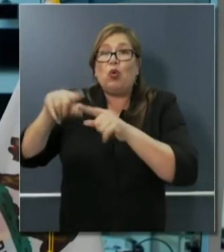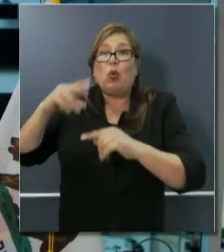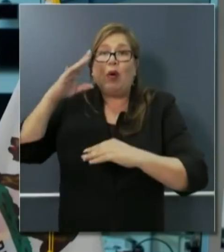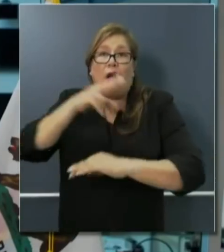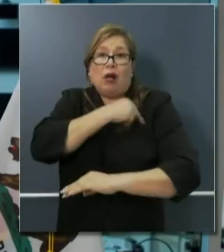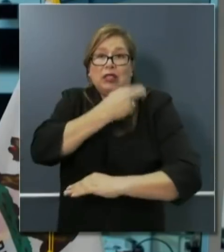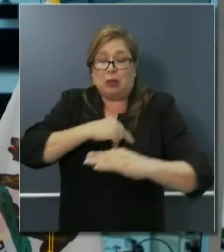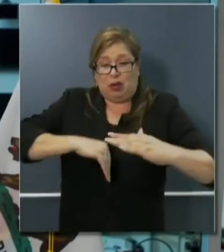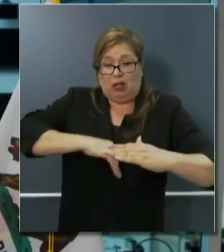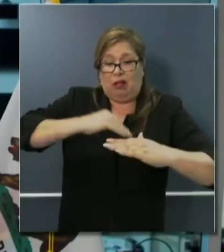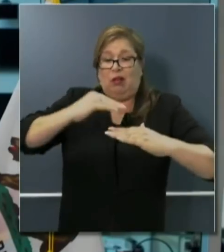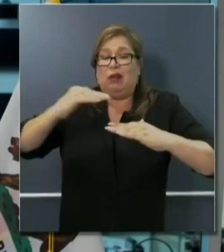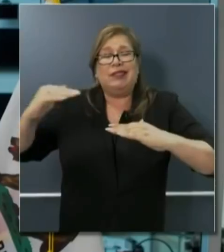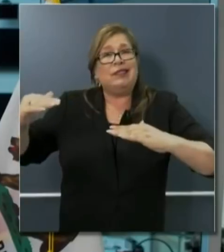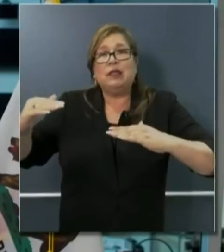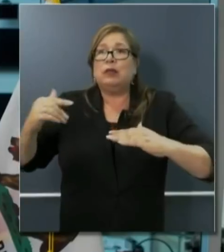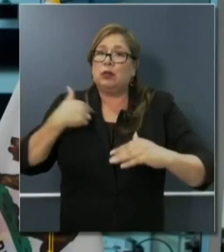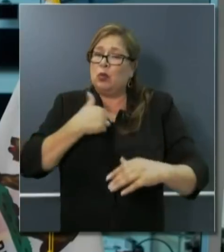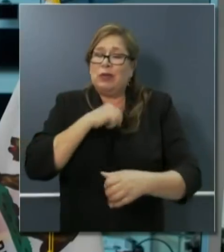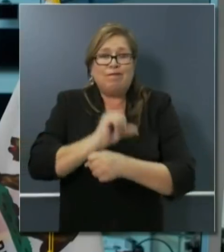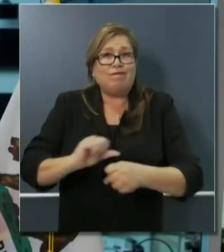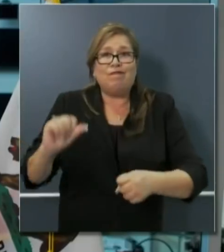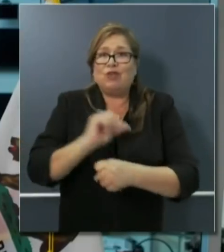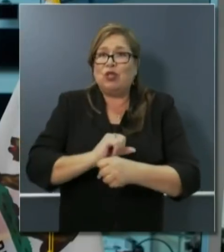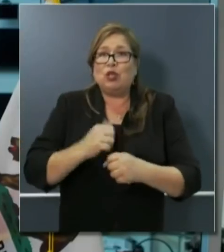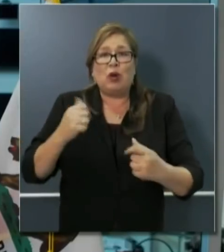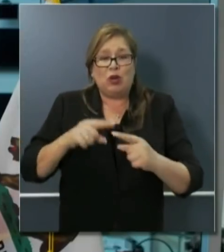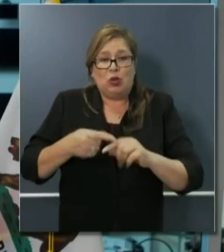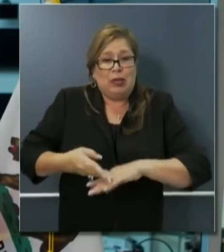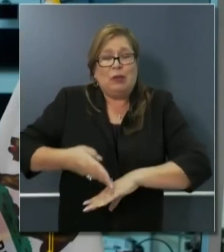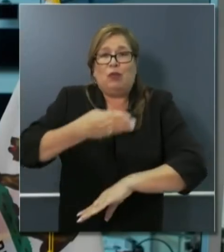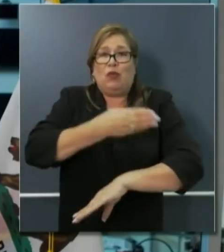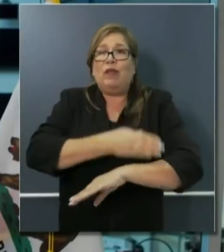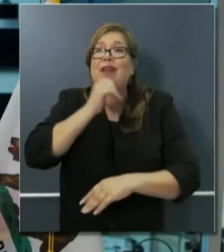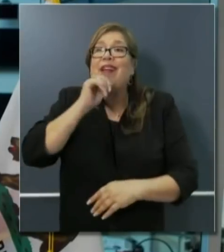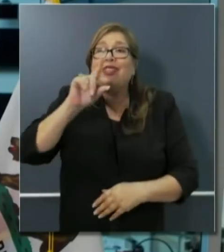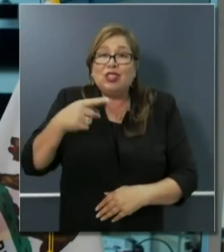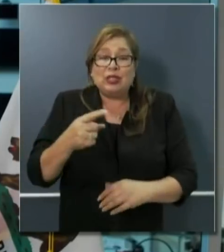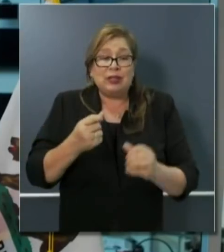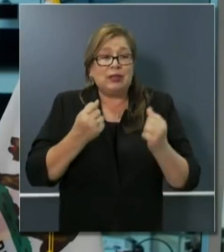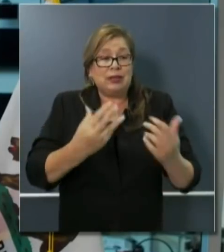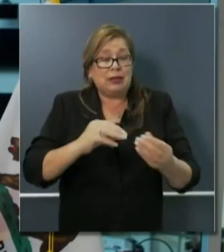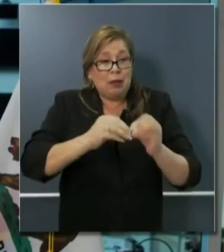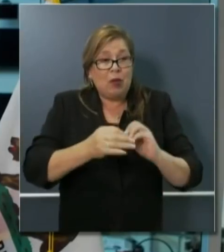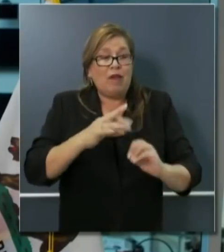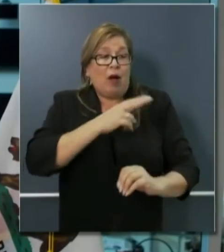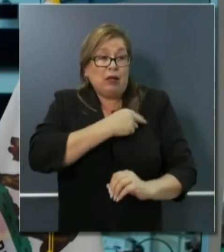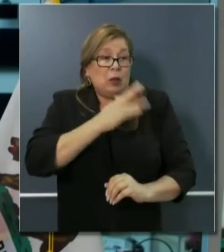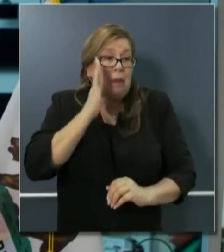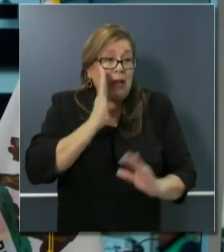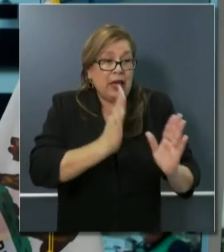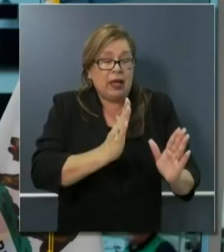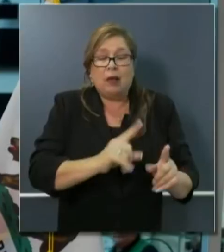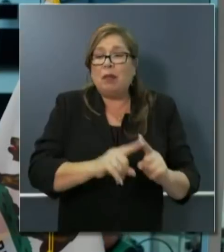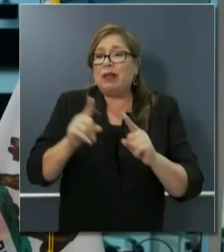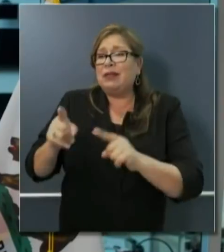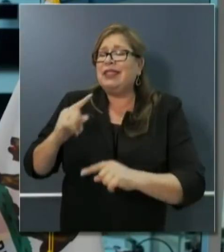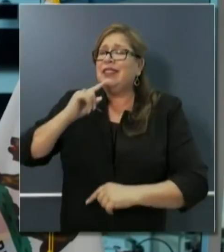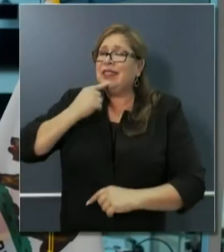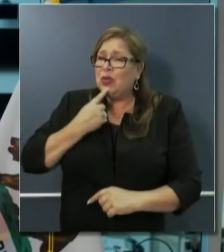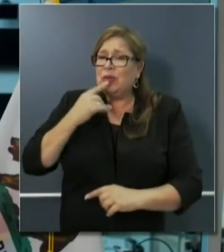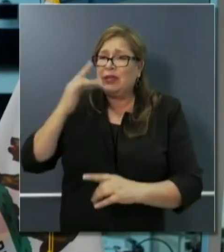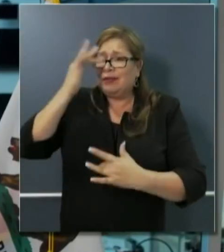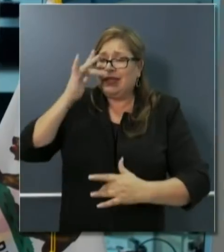have the capacity in our healthcare delivery system, not just in hospital beds, but in ICU beds and ventilators. And the governor